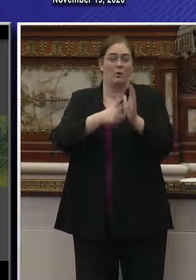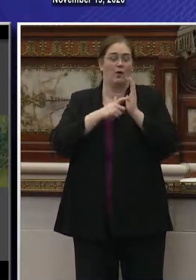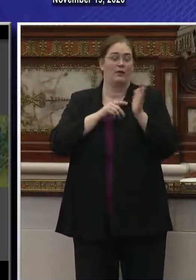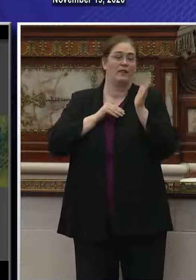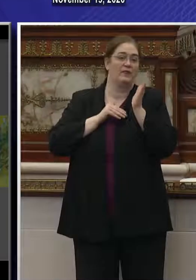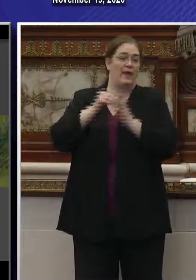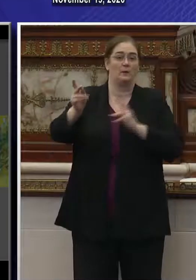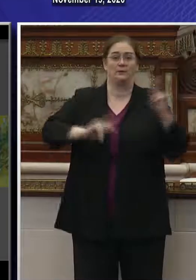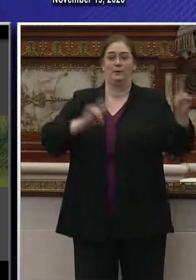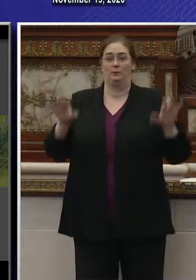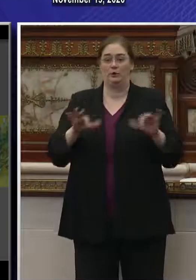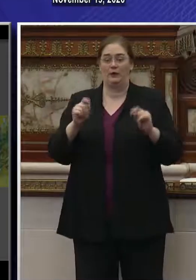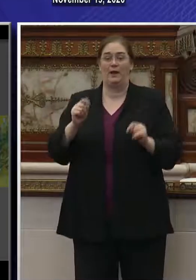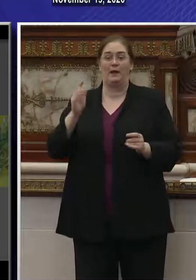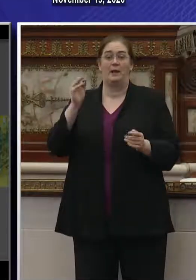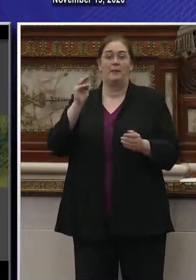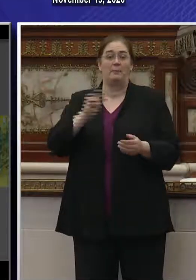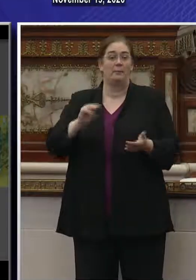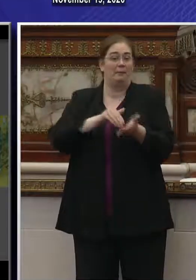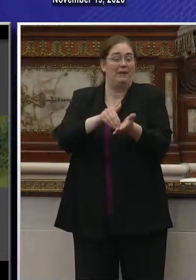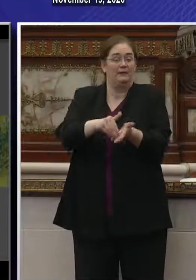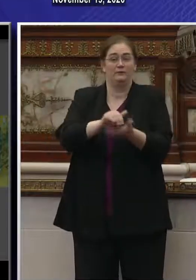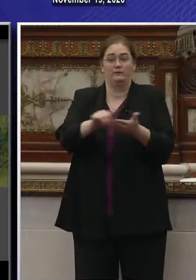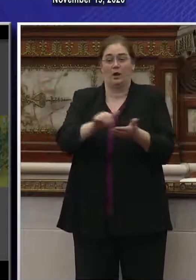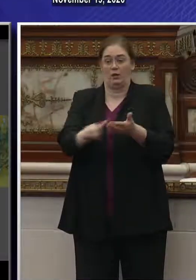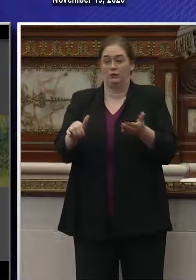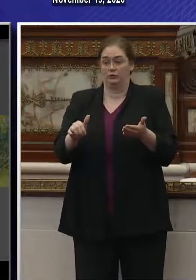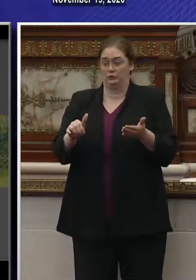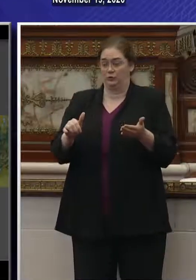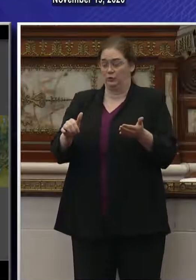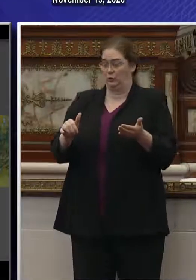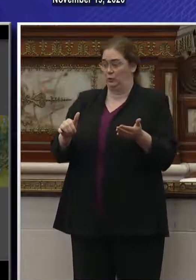of people and millions of dollars of moving parts.